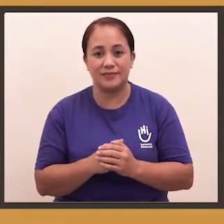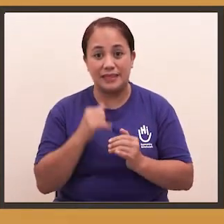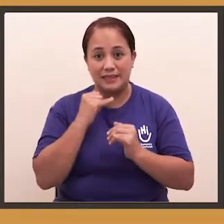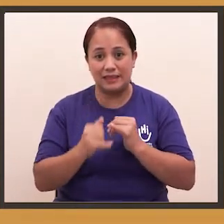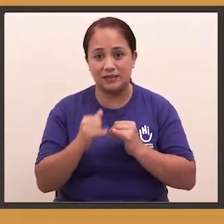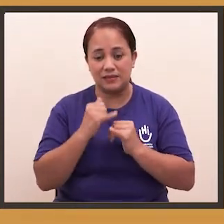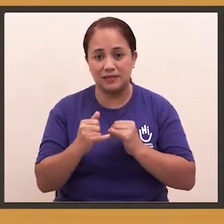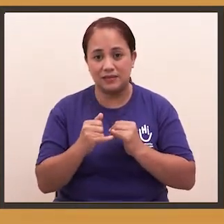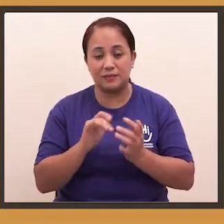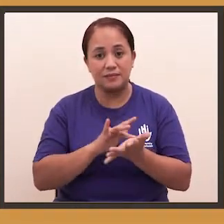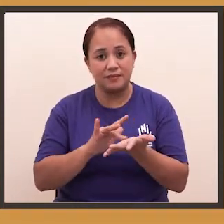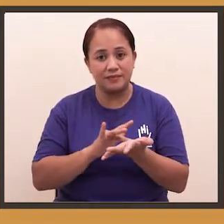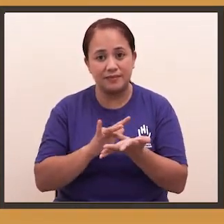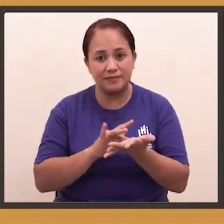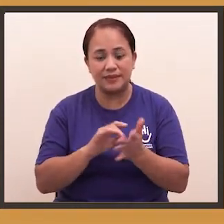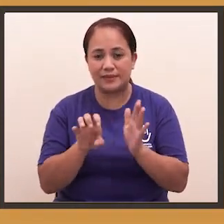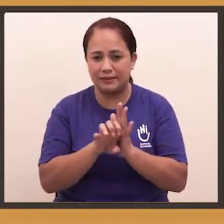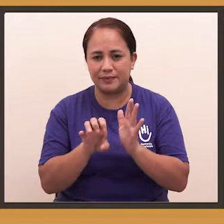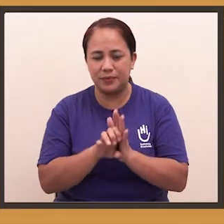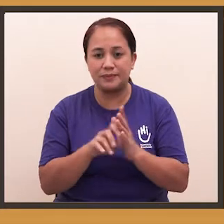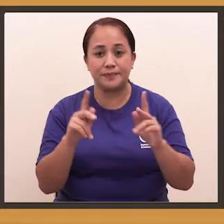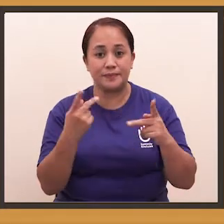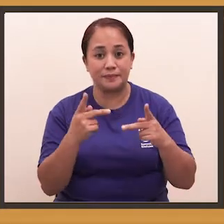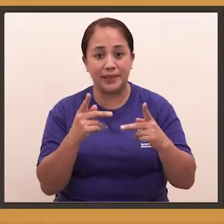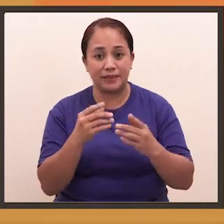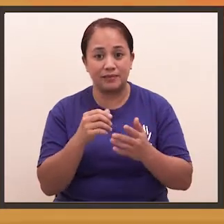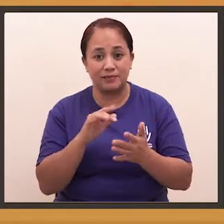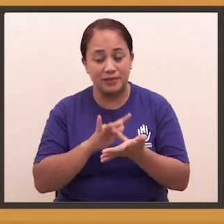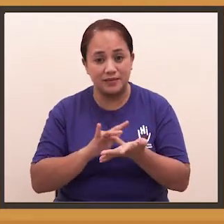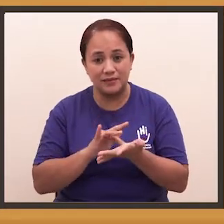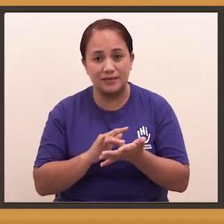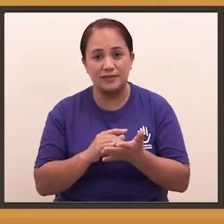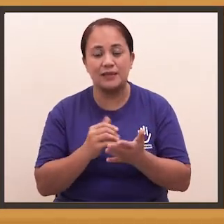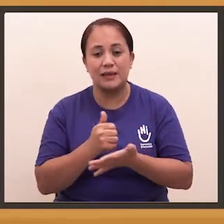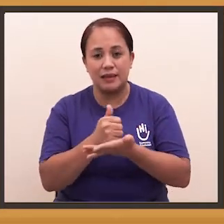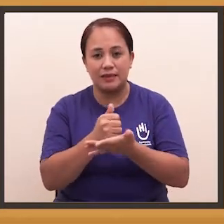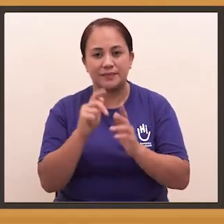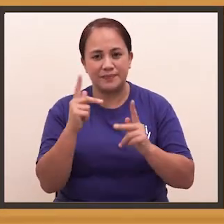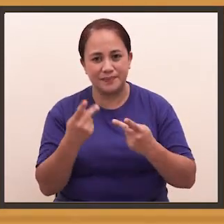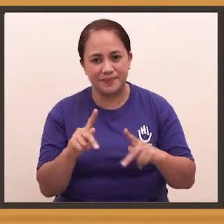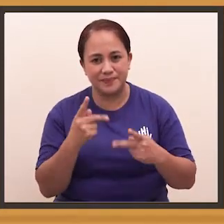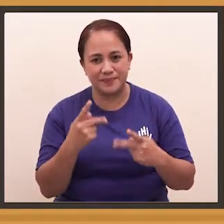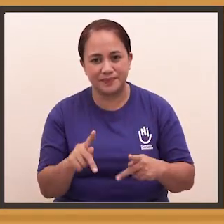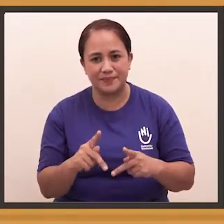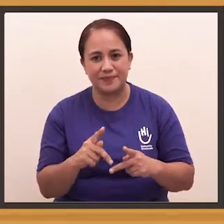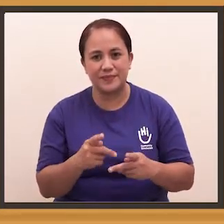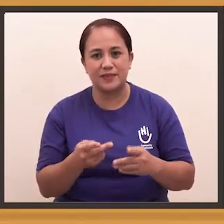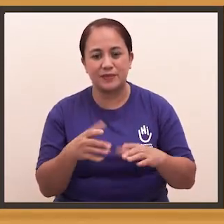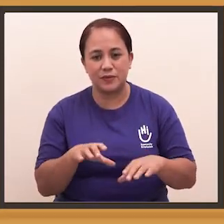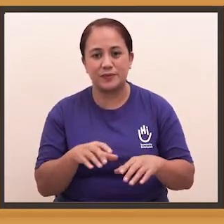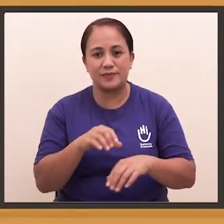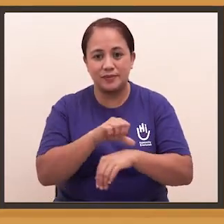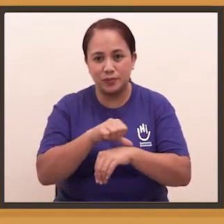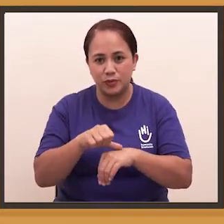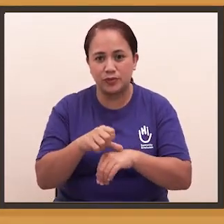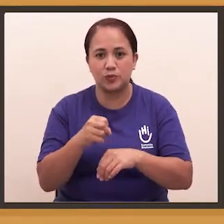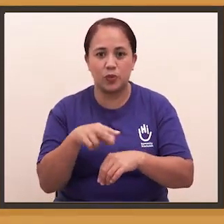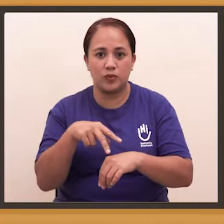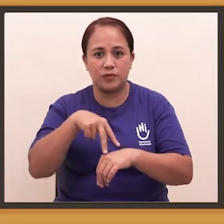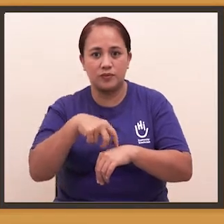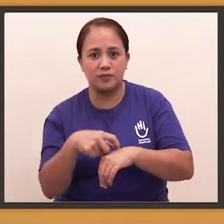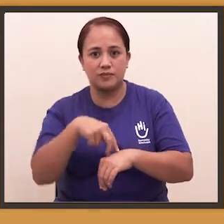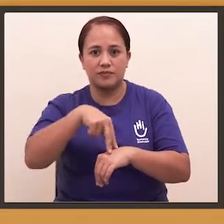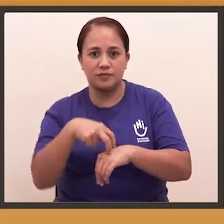Lastly, medicines such as pain relievers to relieve aches and pains caused by bruises or